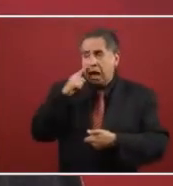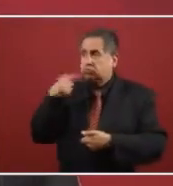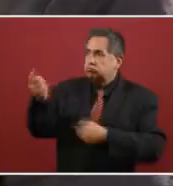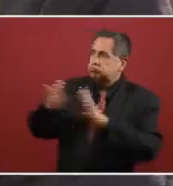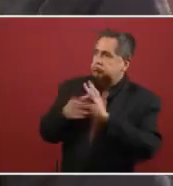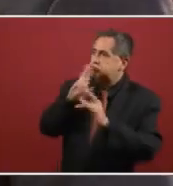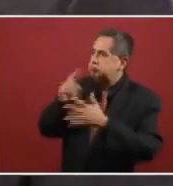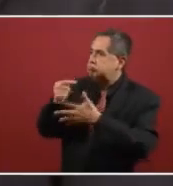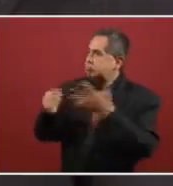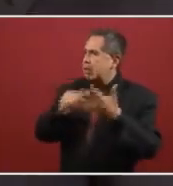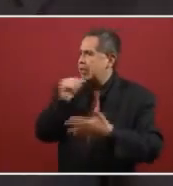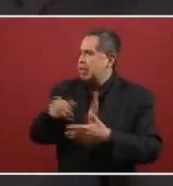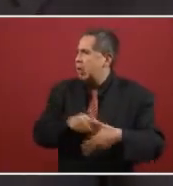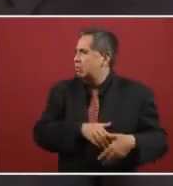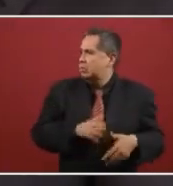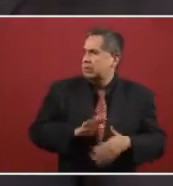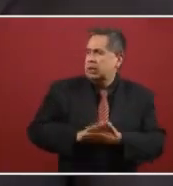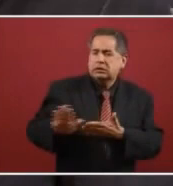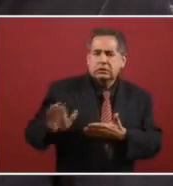accountability.